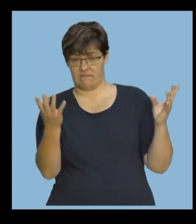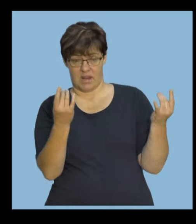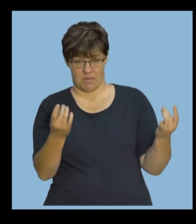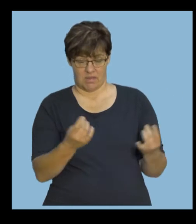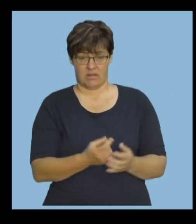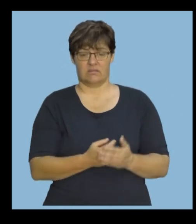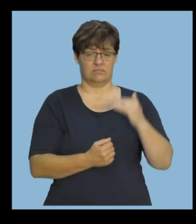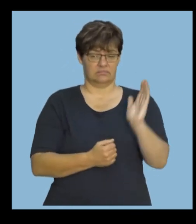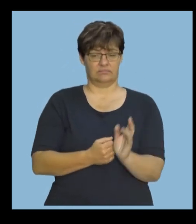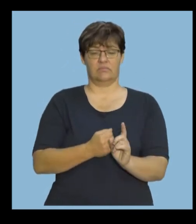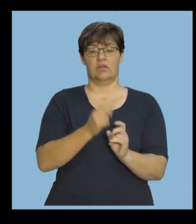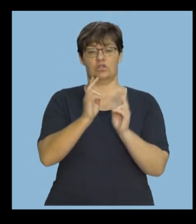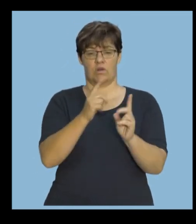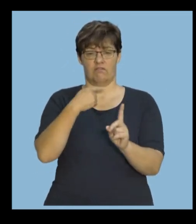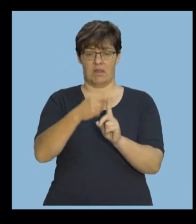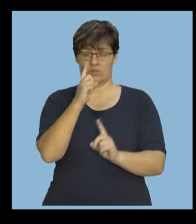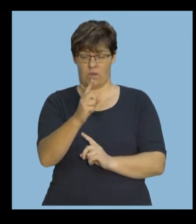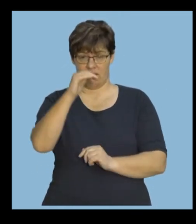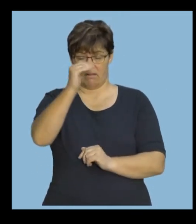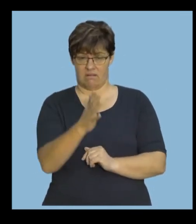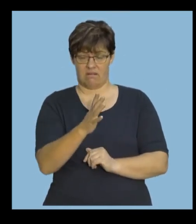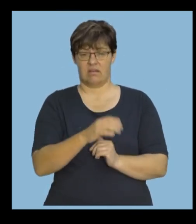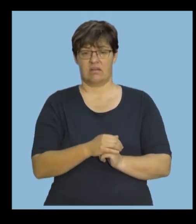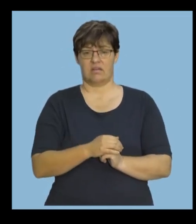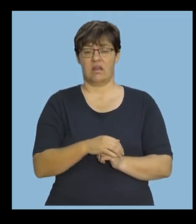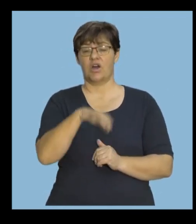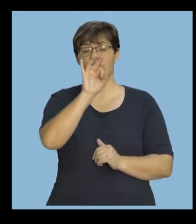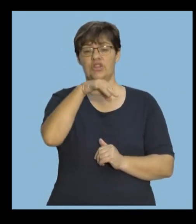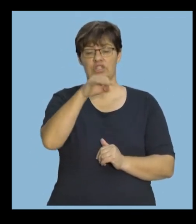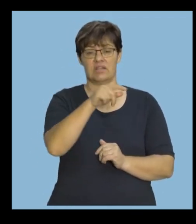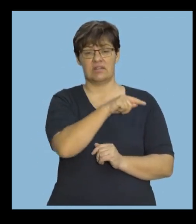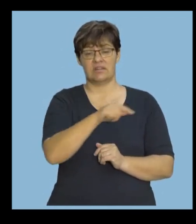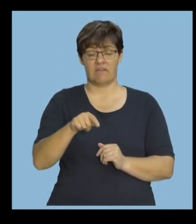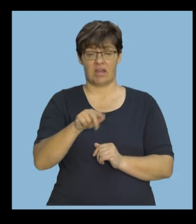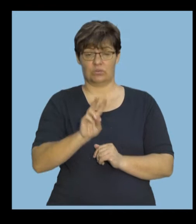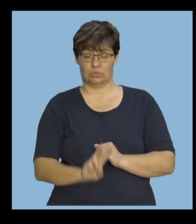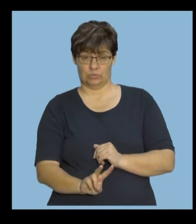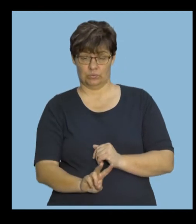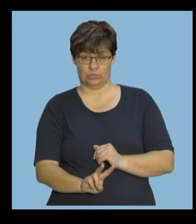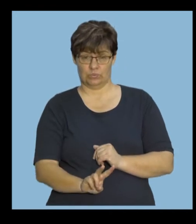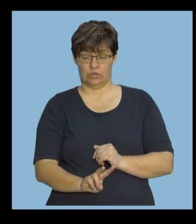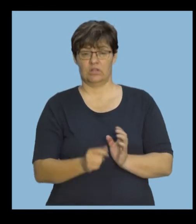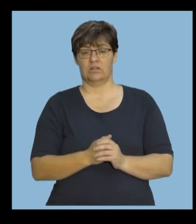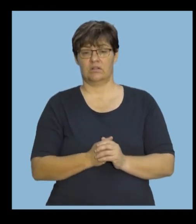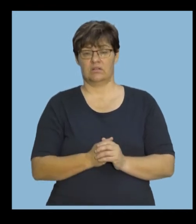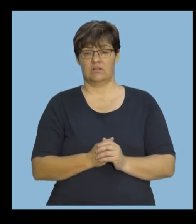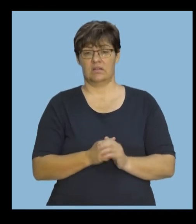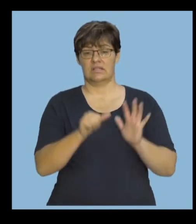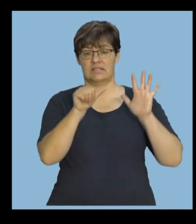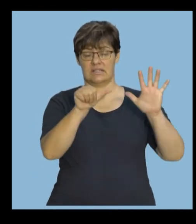12. 12 plus 1 is 13. 13 divided by 2, it will give